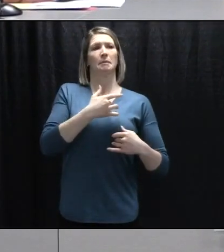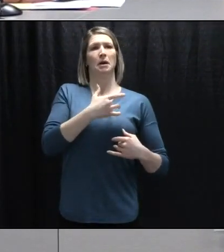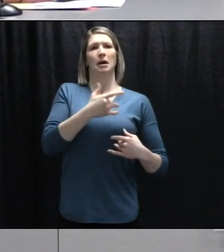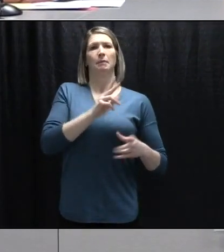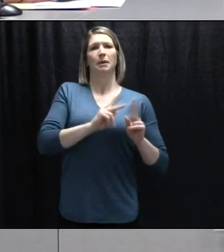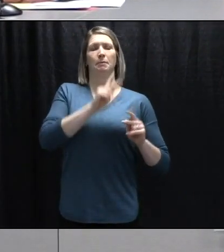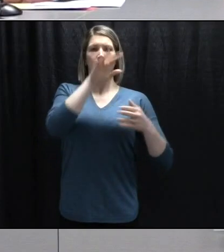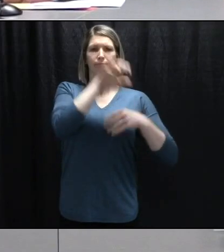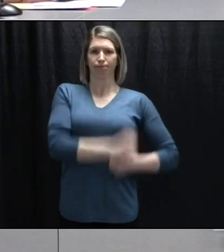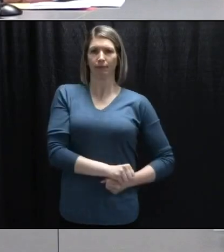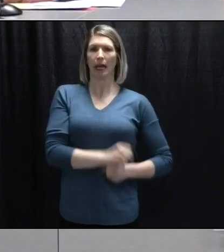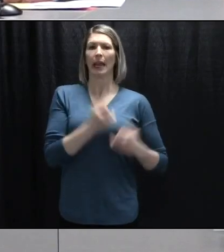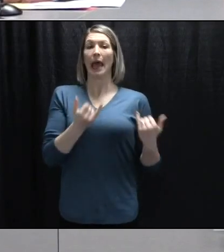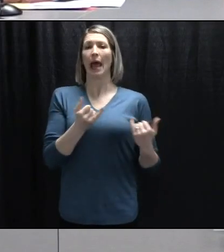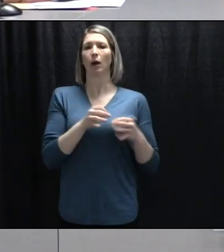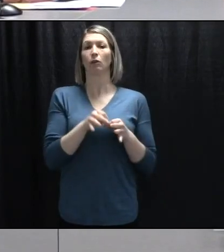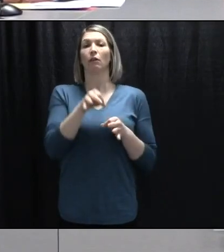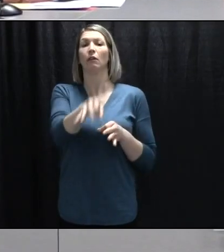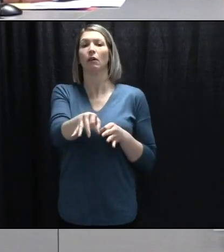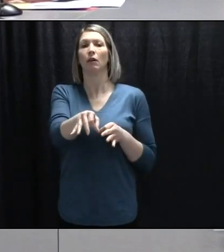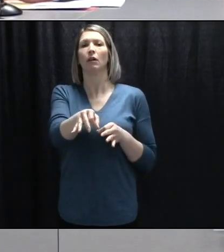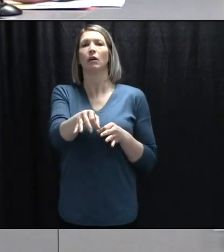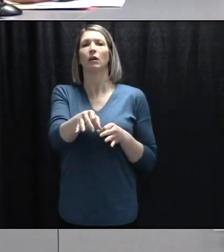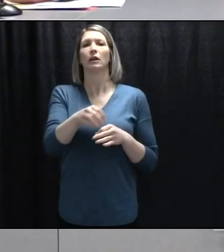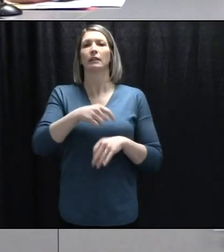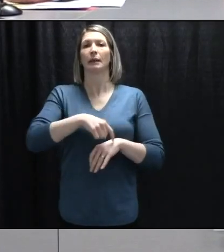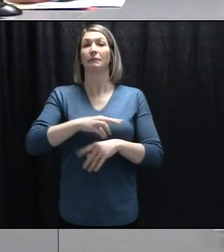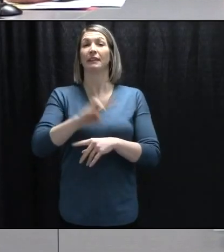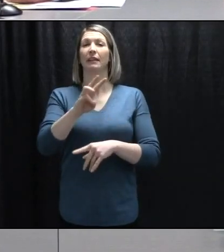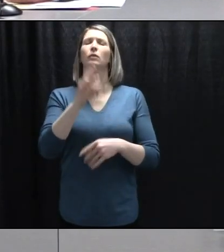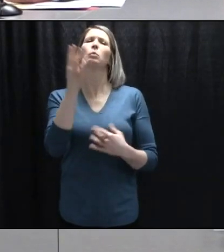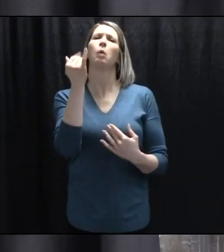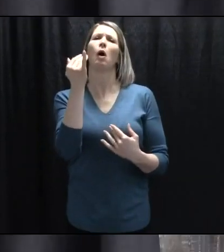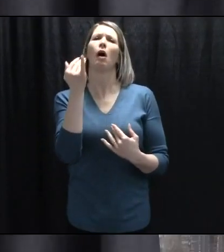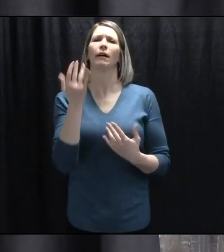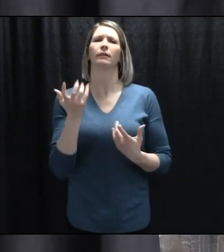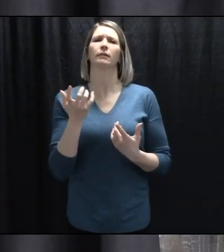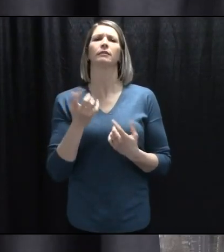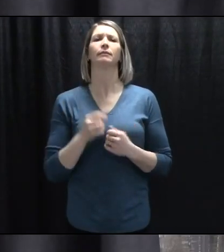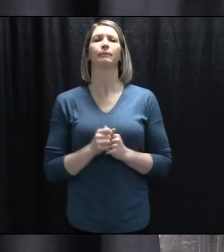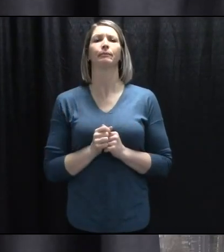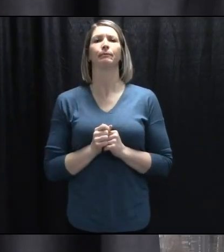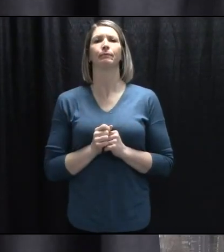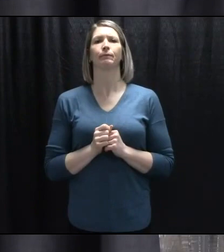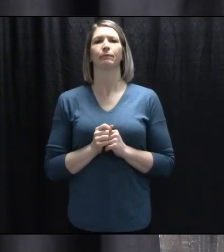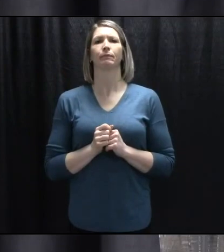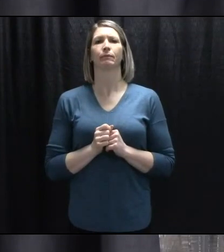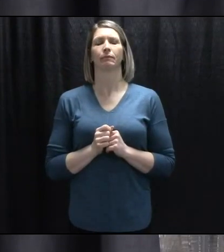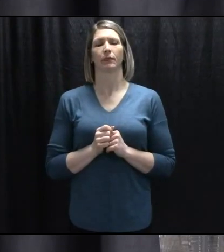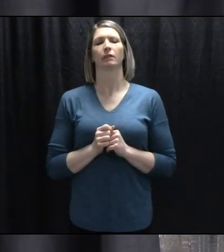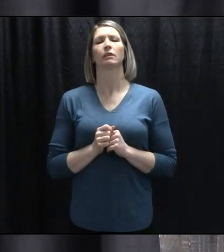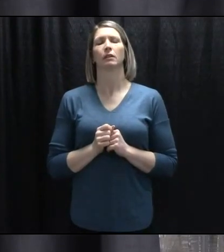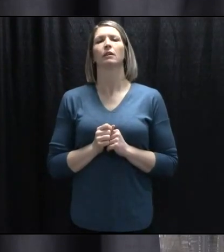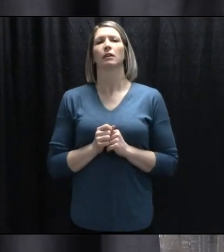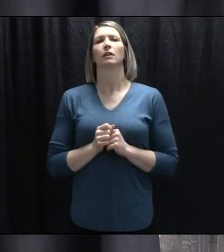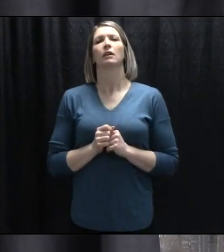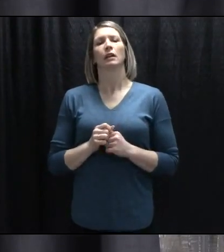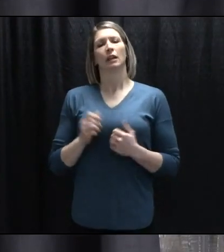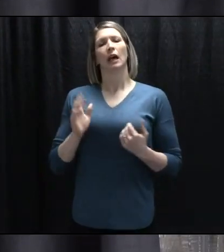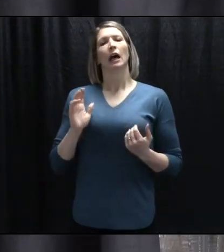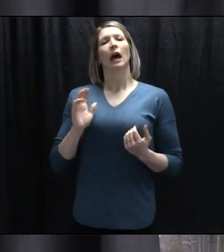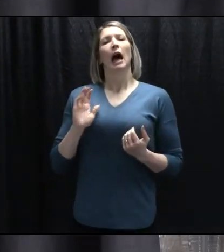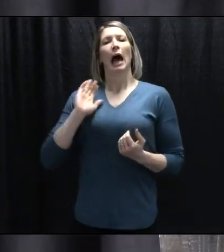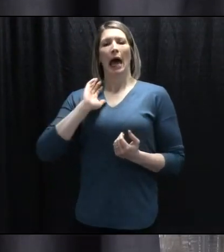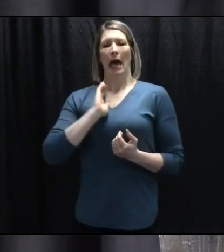in regularly now. Why make that decision? From the point of view of the projections, some of our statisticians